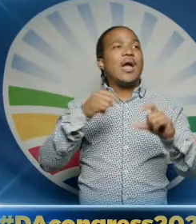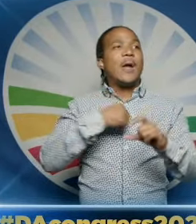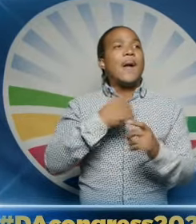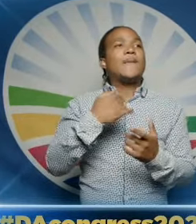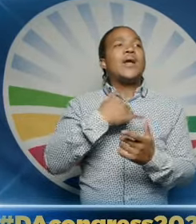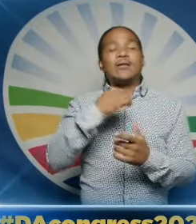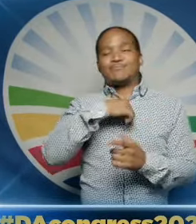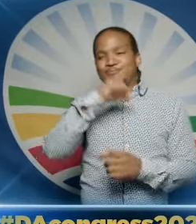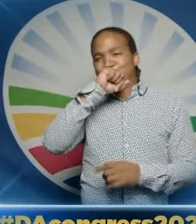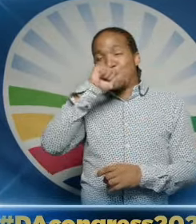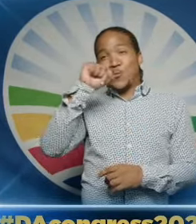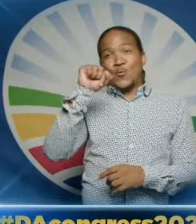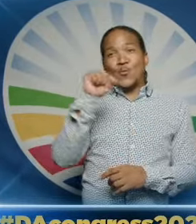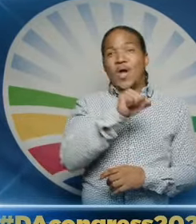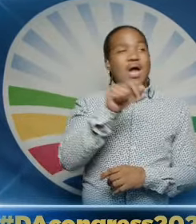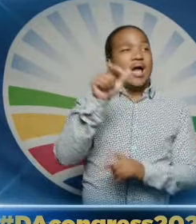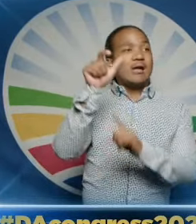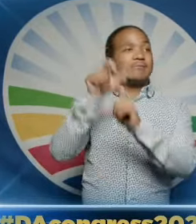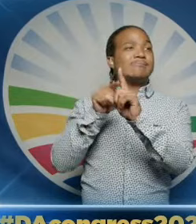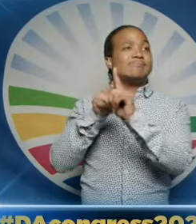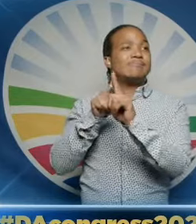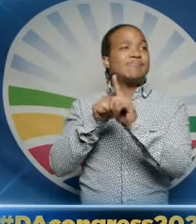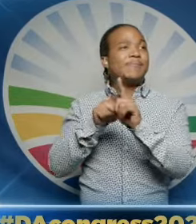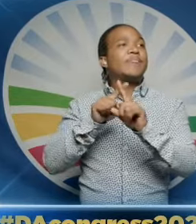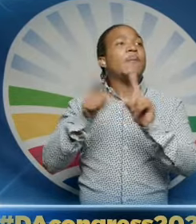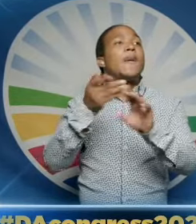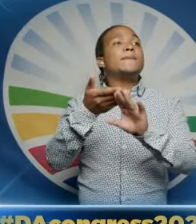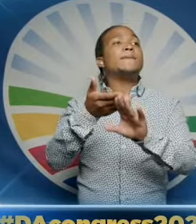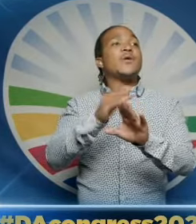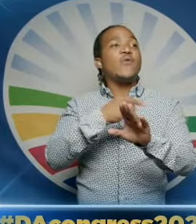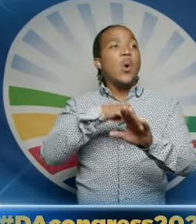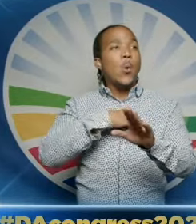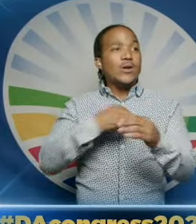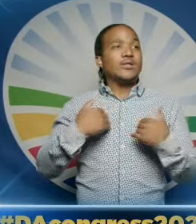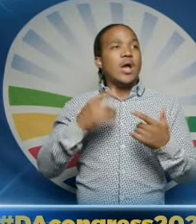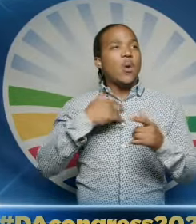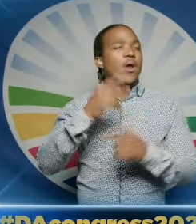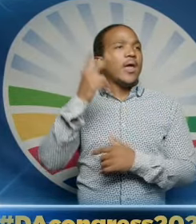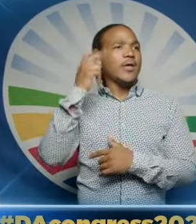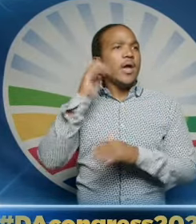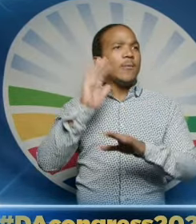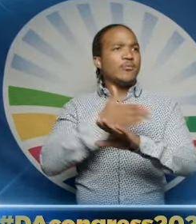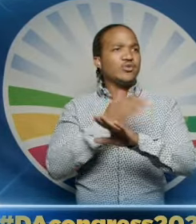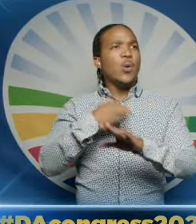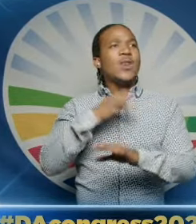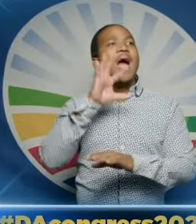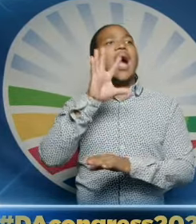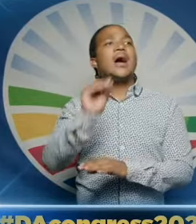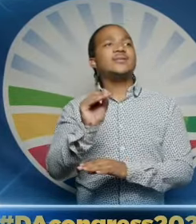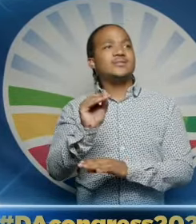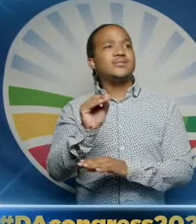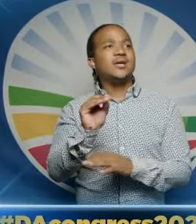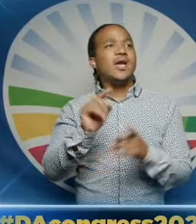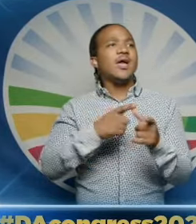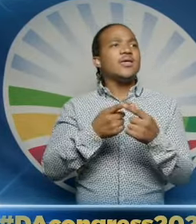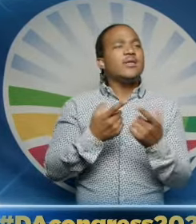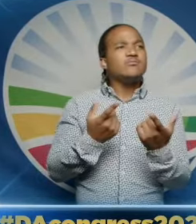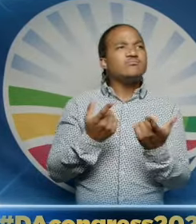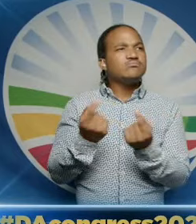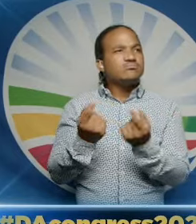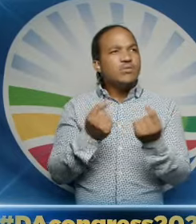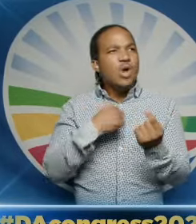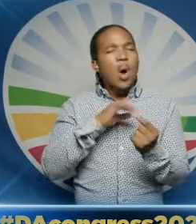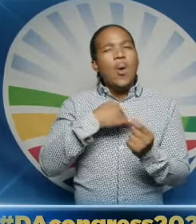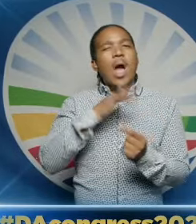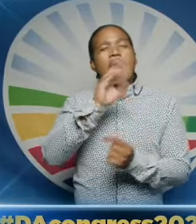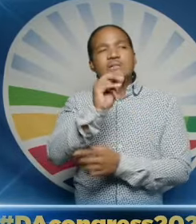my favorite part of Congress. But before we link out, when we hear the music, I'm going to have to stop so we can go straight to the stage. But I